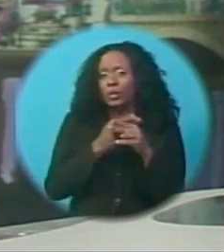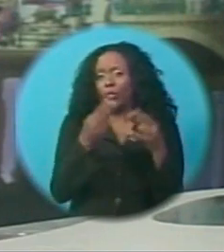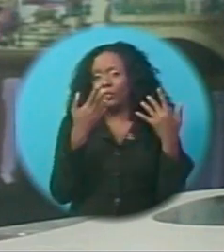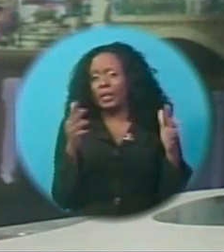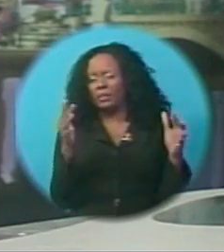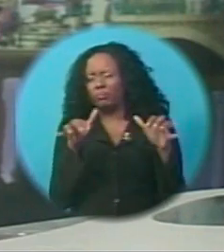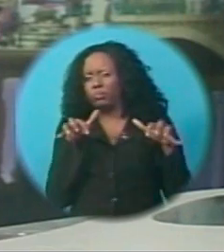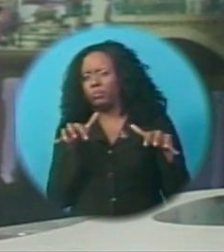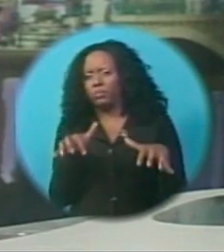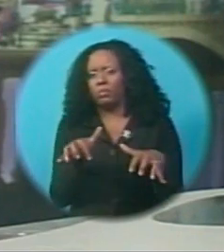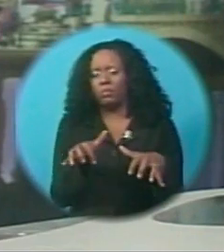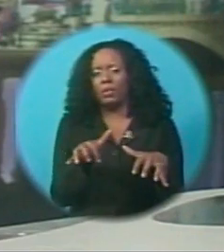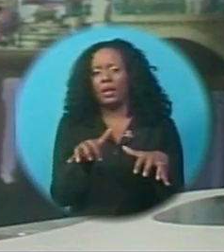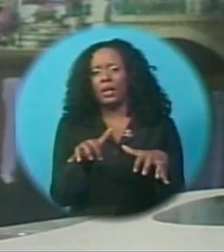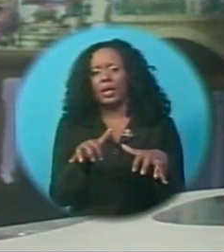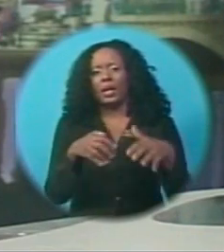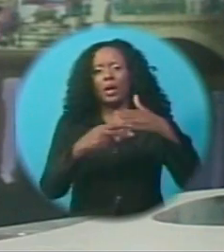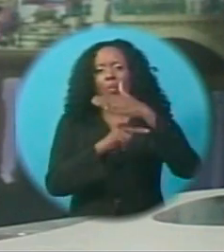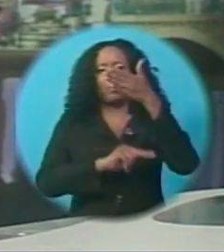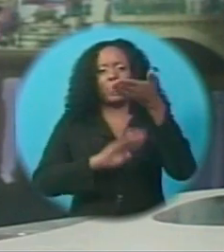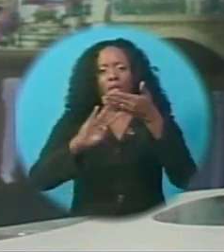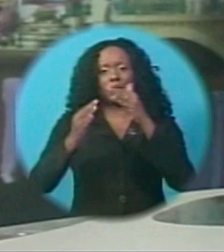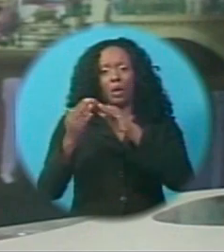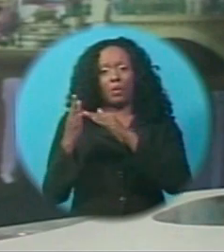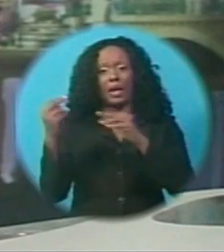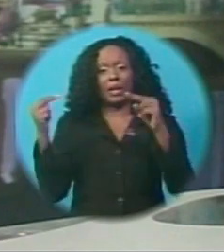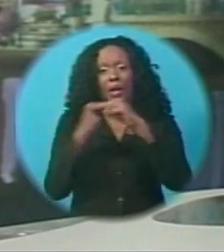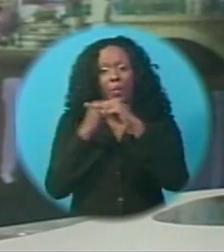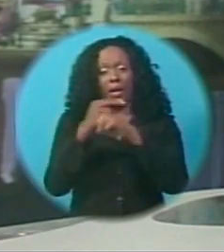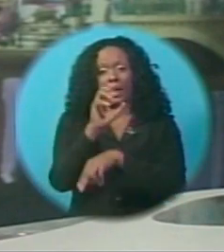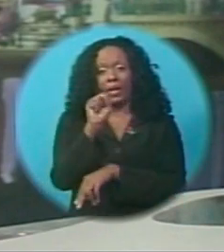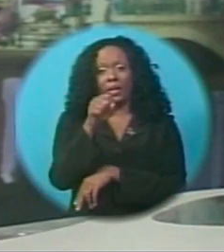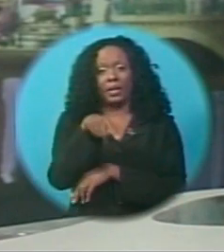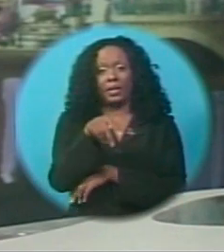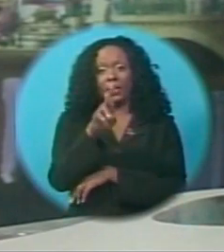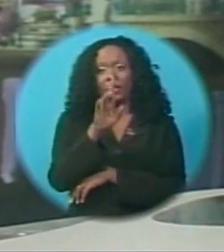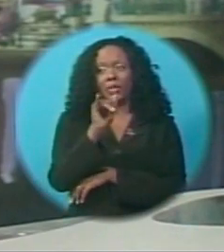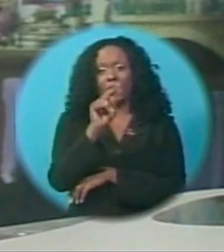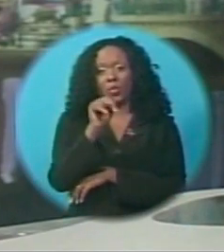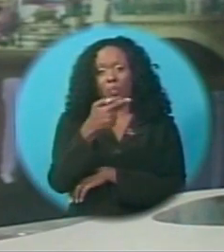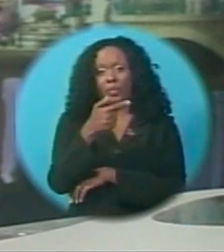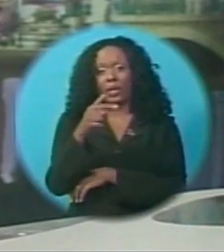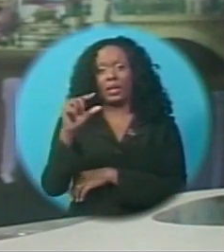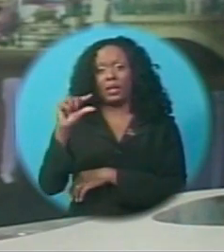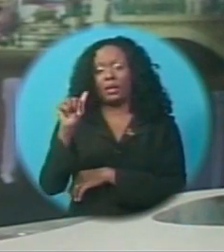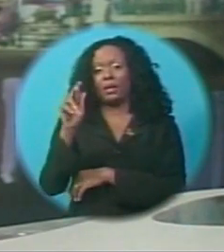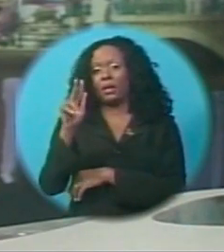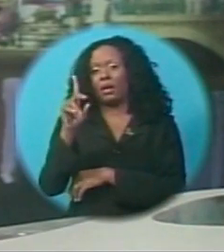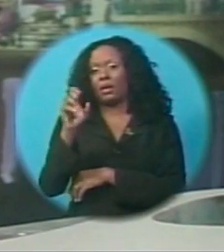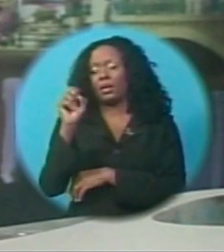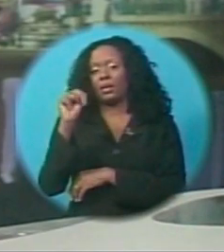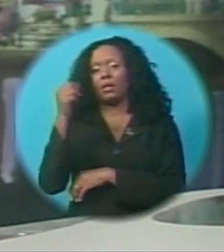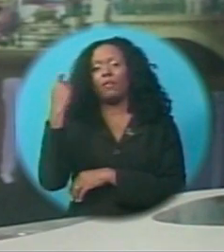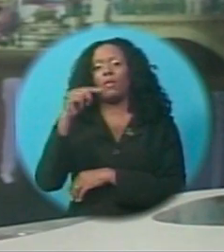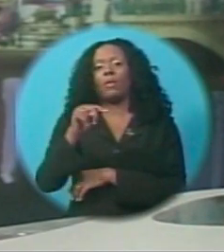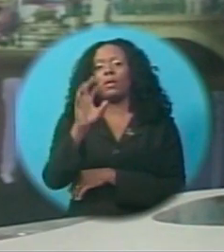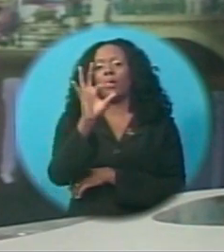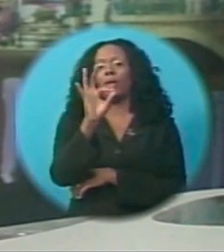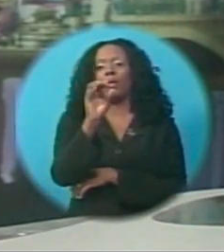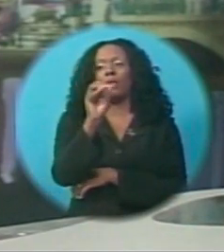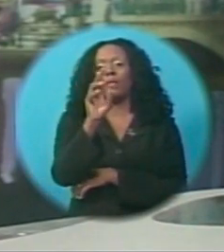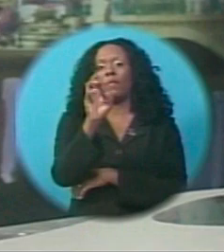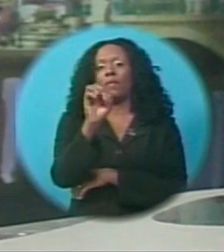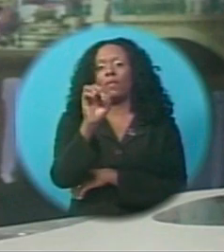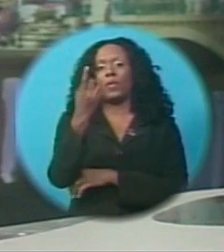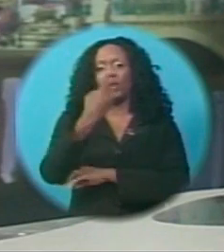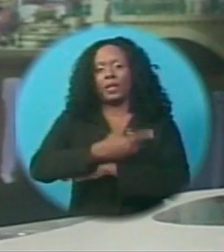News. We'll have all the cricketing action between the two celebrity teams later in the sports news. It's an action-packed weekend